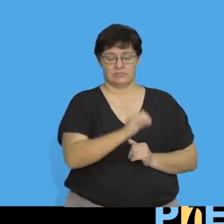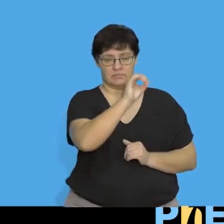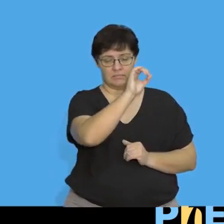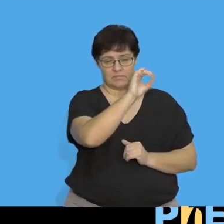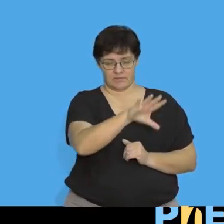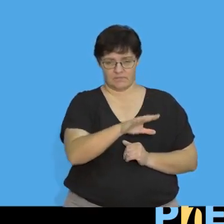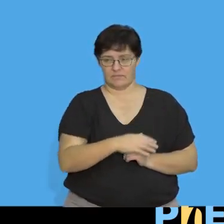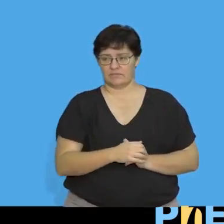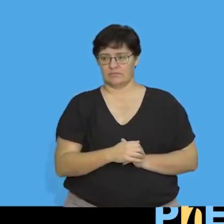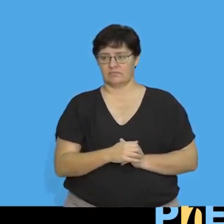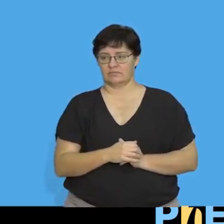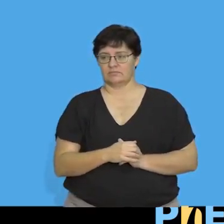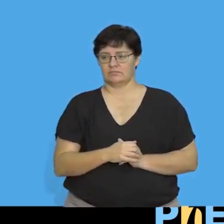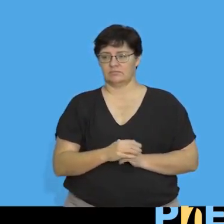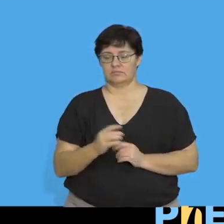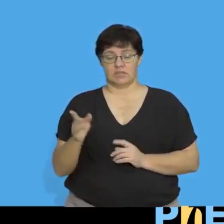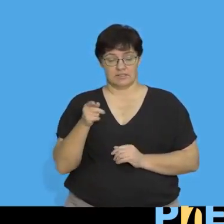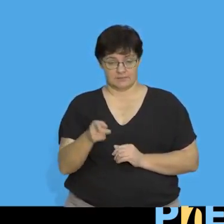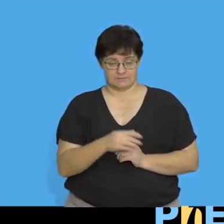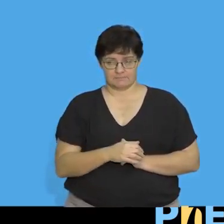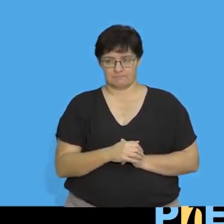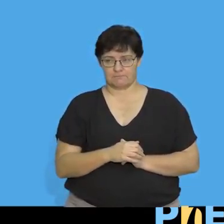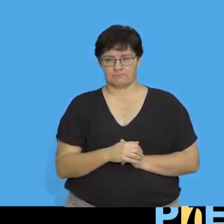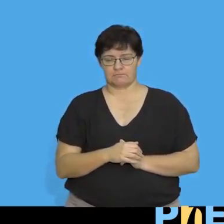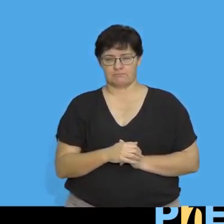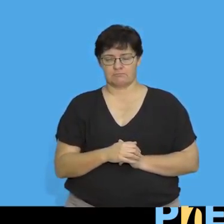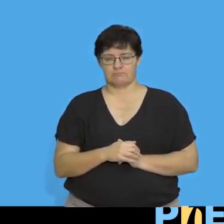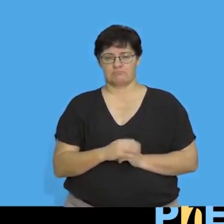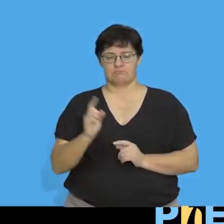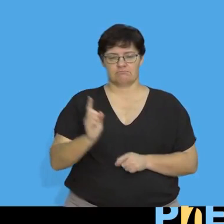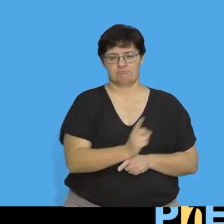Collect the data, start, measure the period.